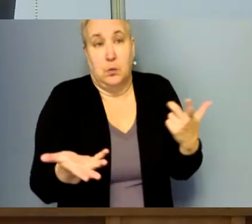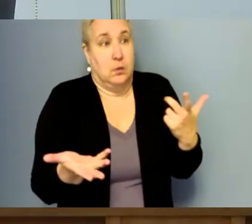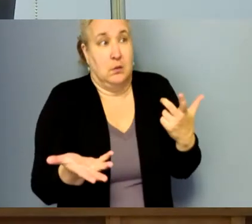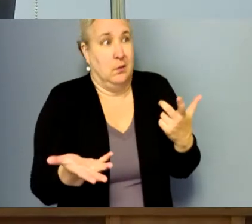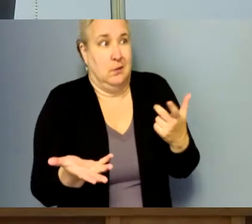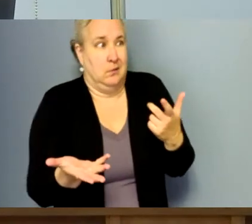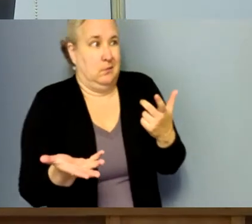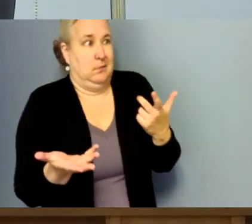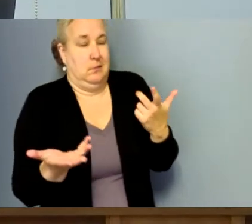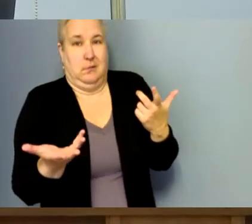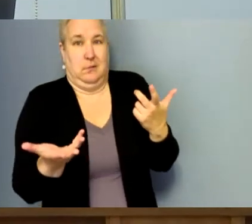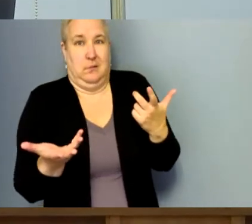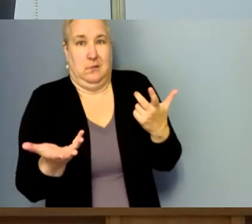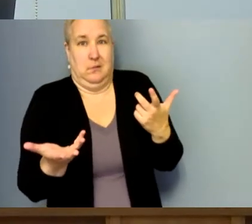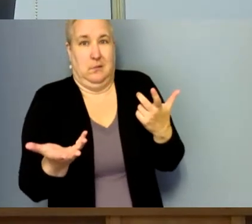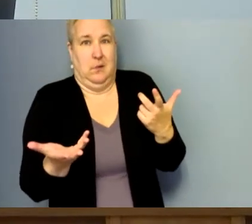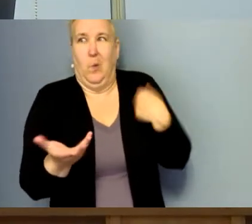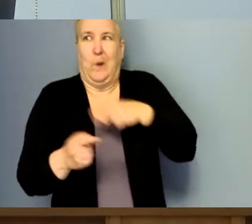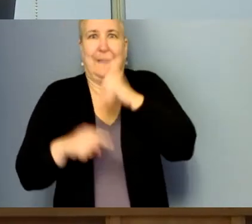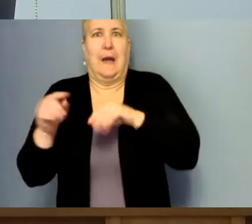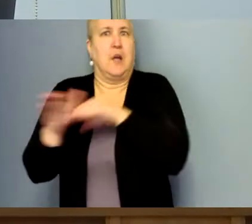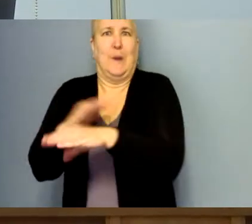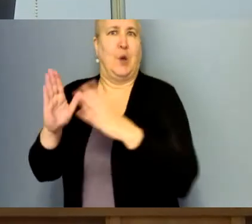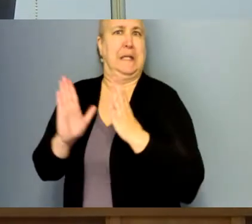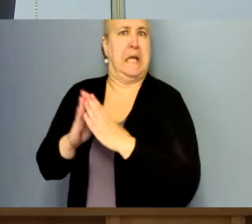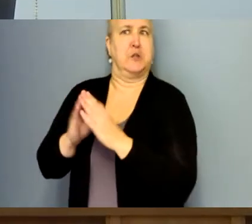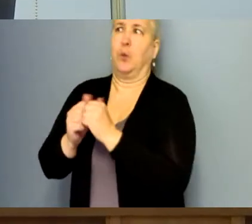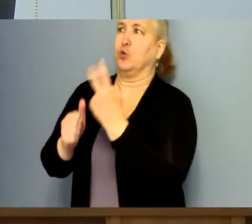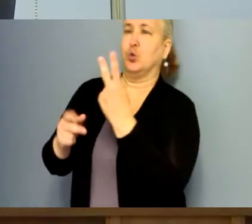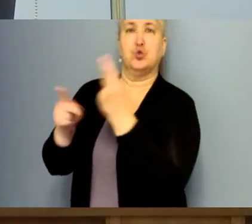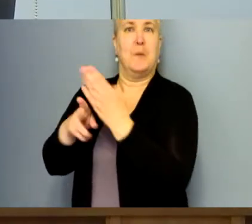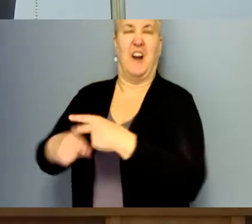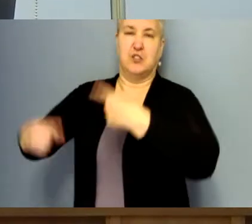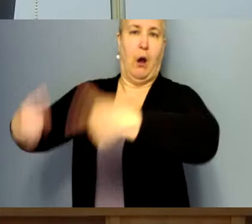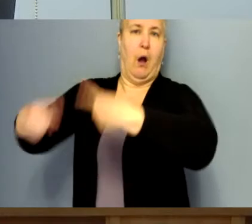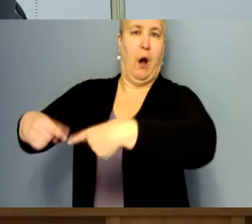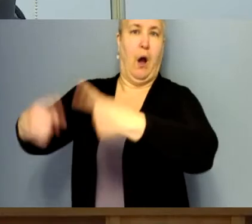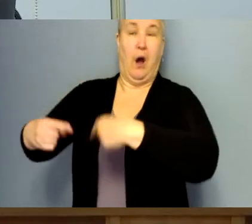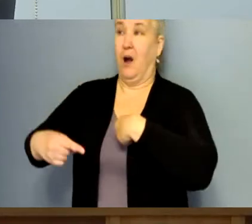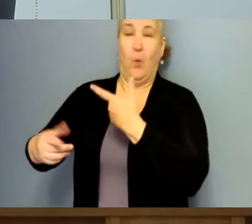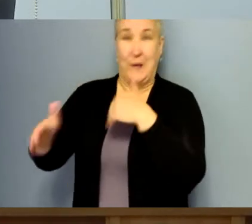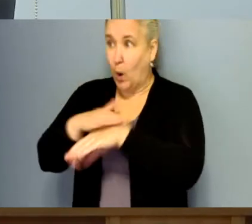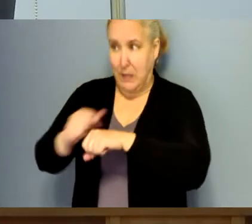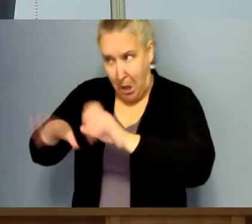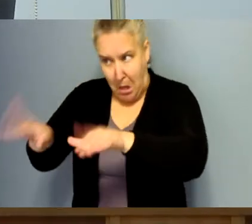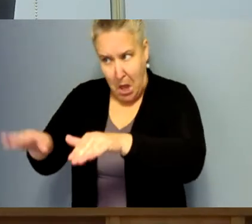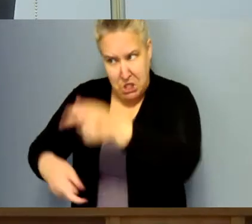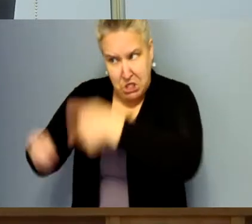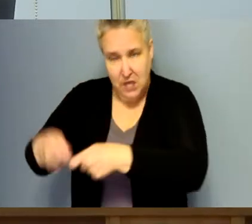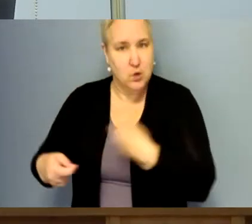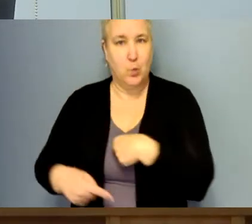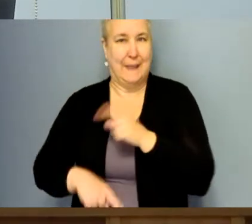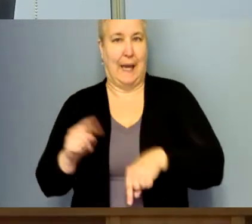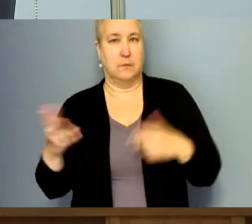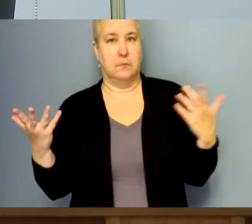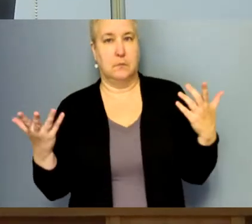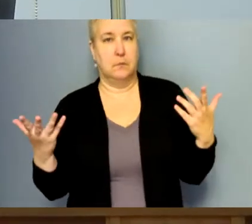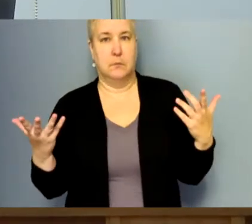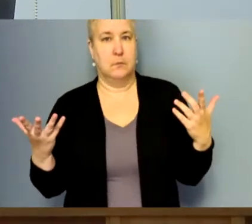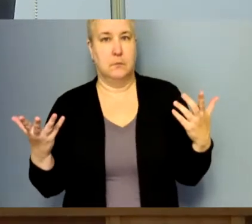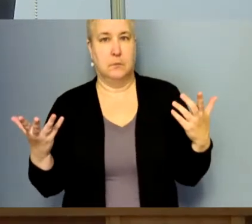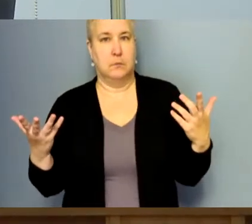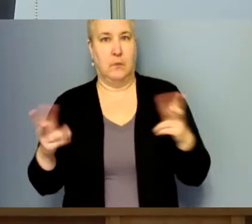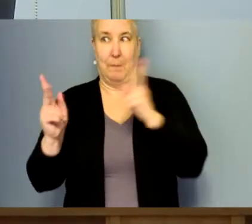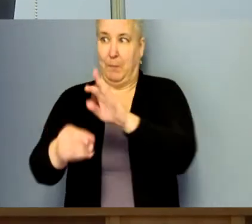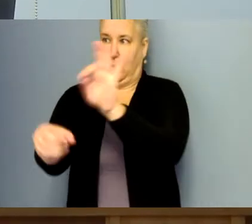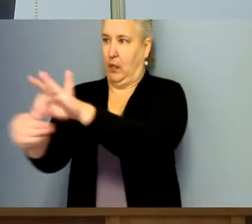go into, some township somewhere where there are 2 supervisors arguing and come in and say, okay, we want you to change. People are